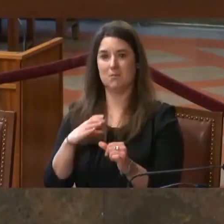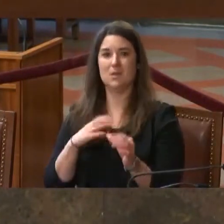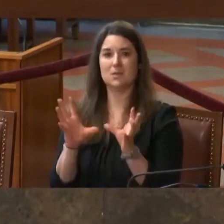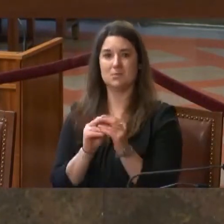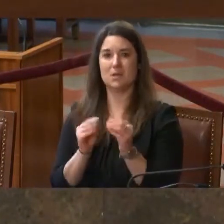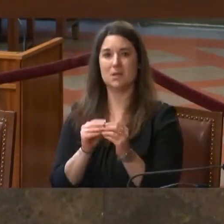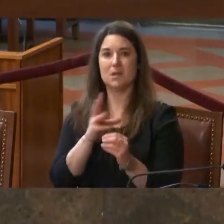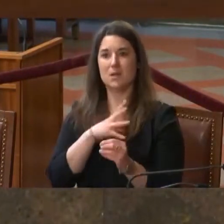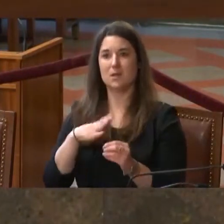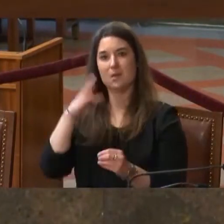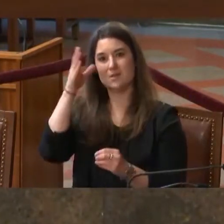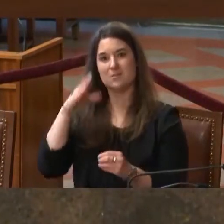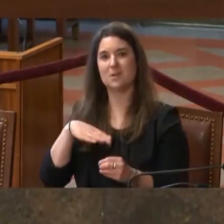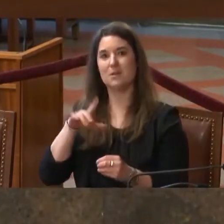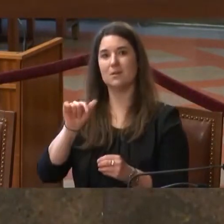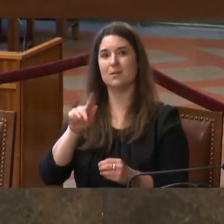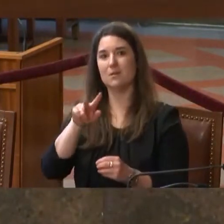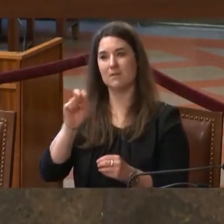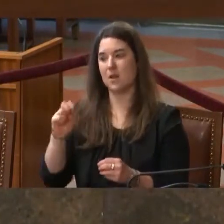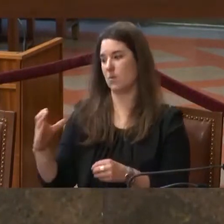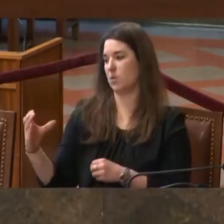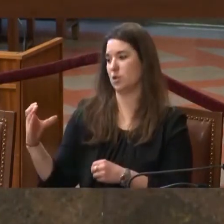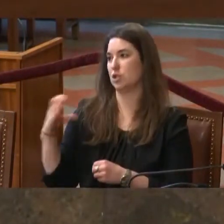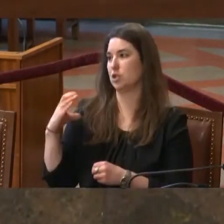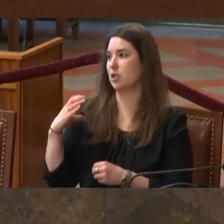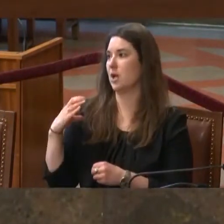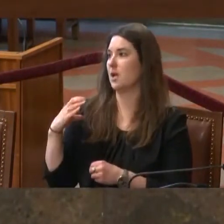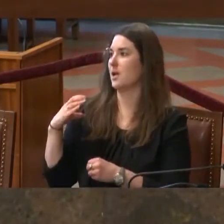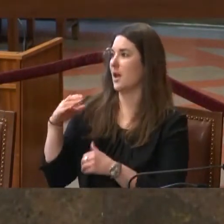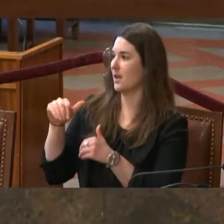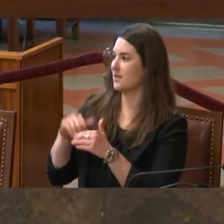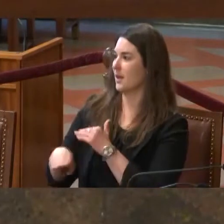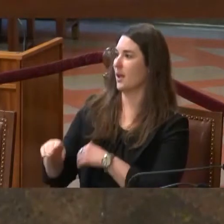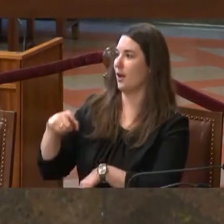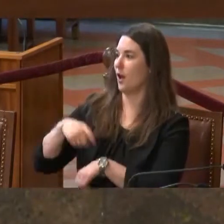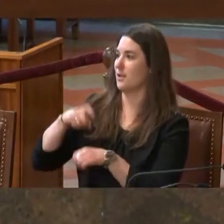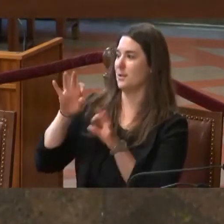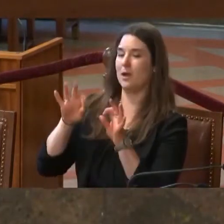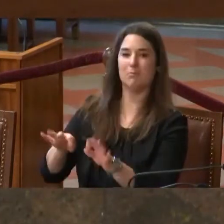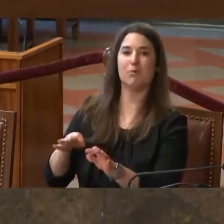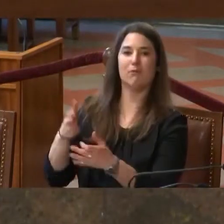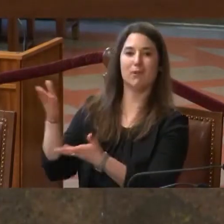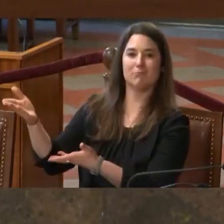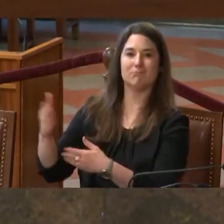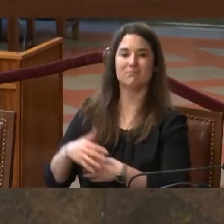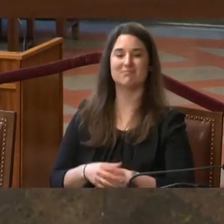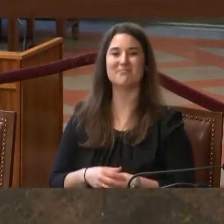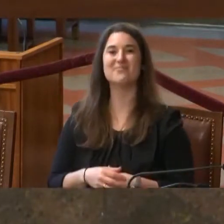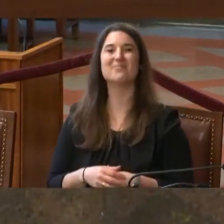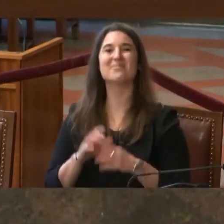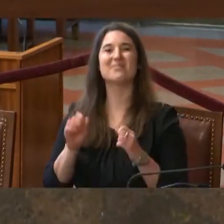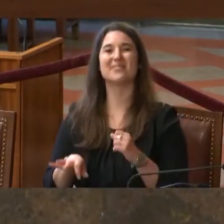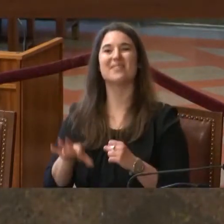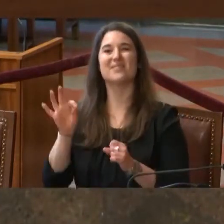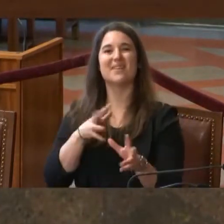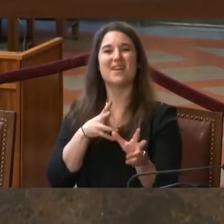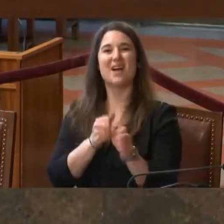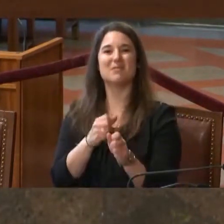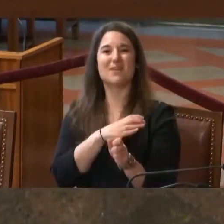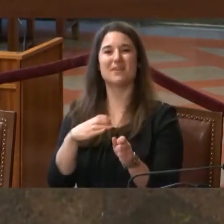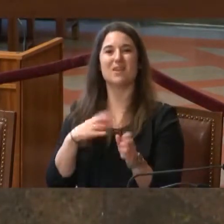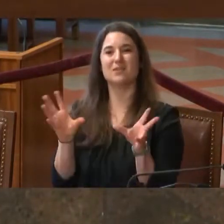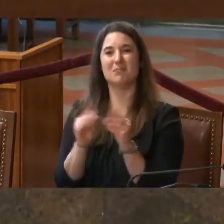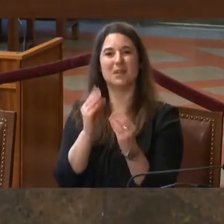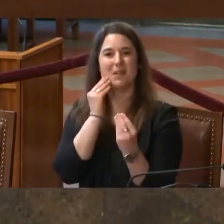which Councilman Lavelle will chair, and he walks in on cue. He just walked in. You can find an updated council